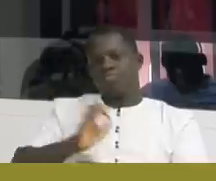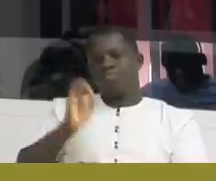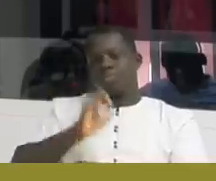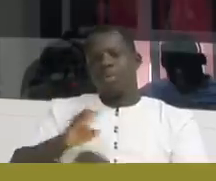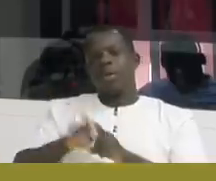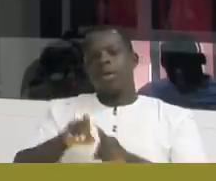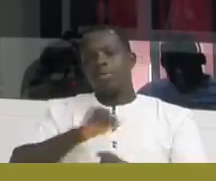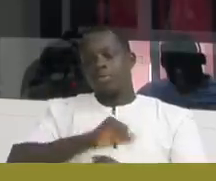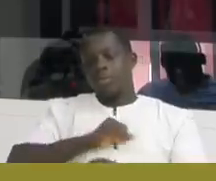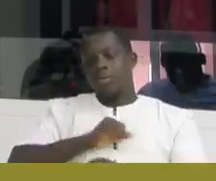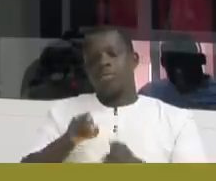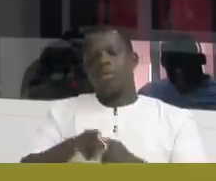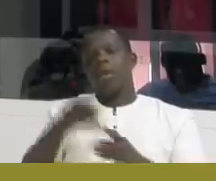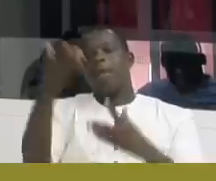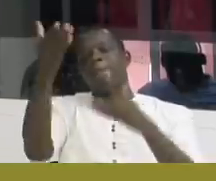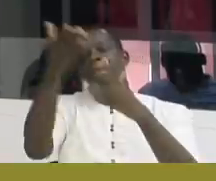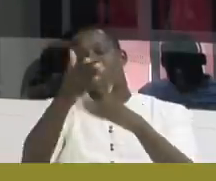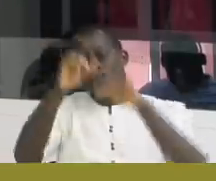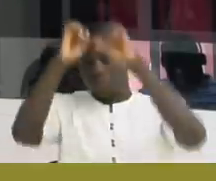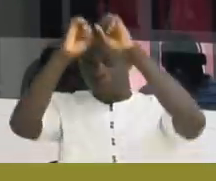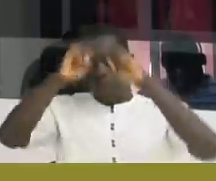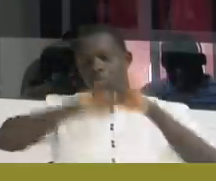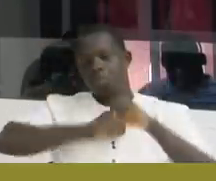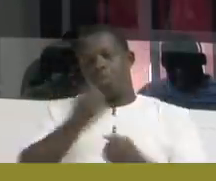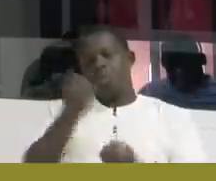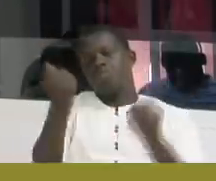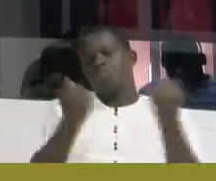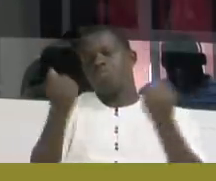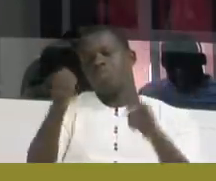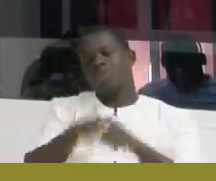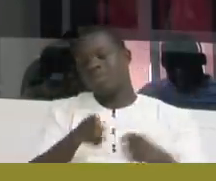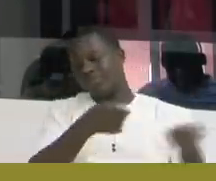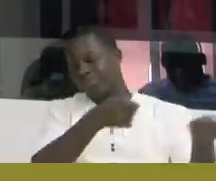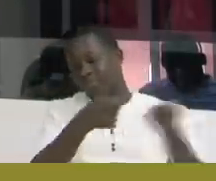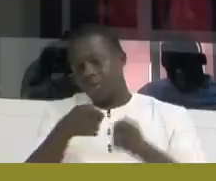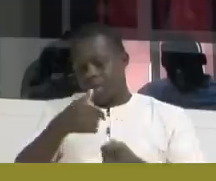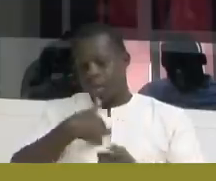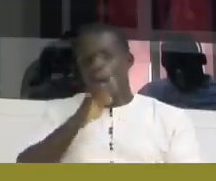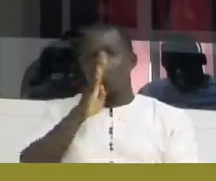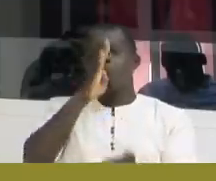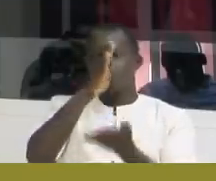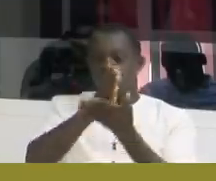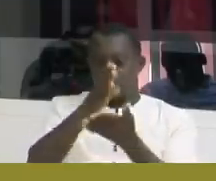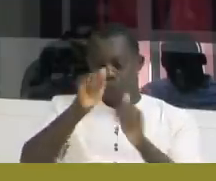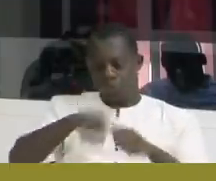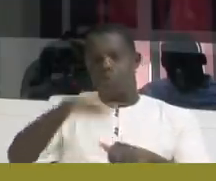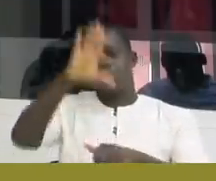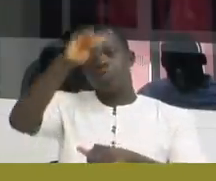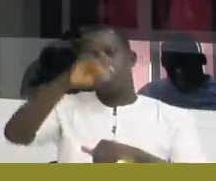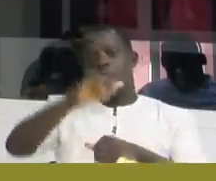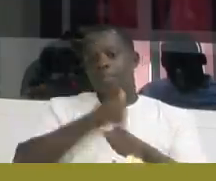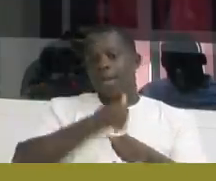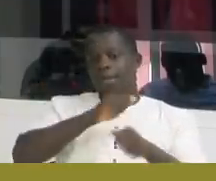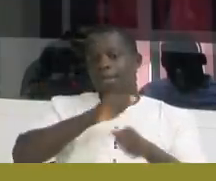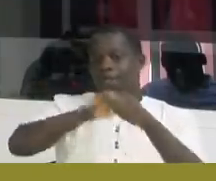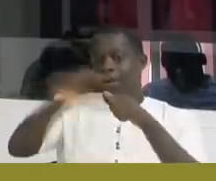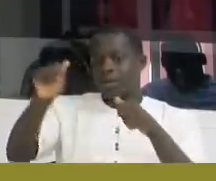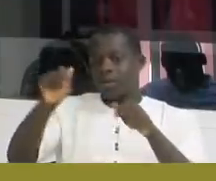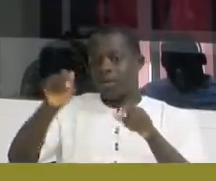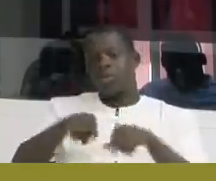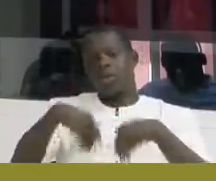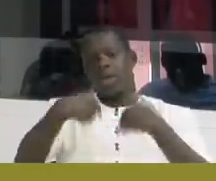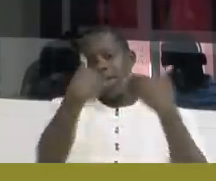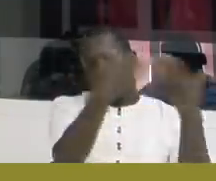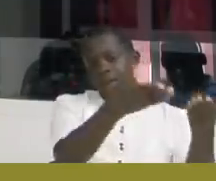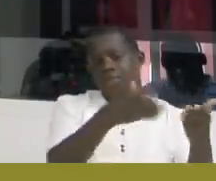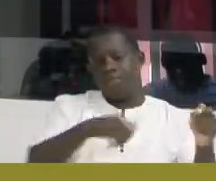he believed that it was a government car. And I promised her that I would do my best to retrieve it, because I knew it didn't belong to